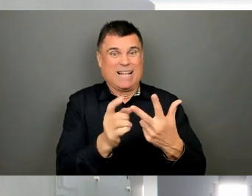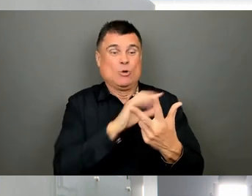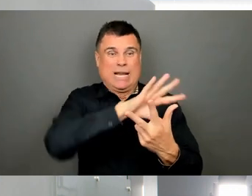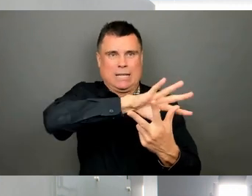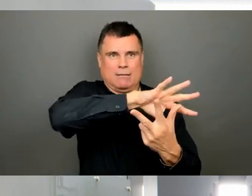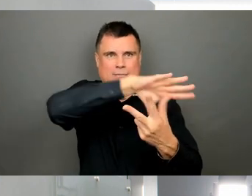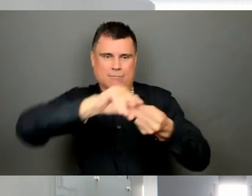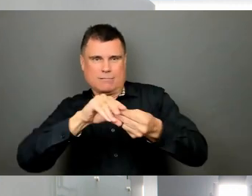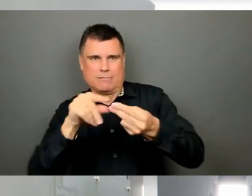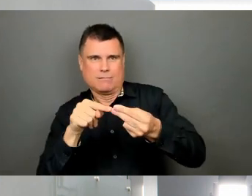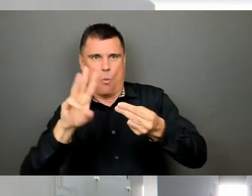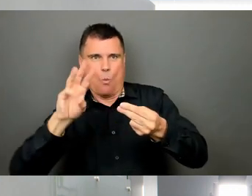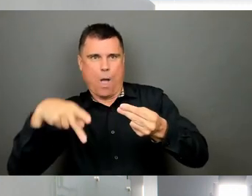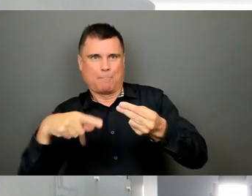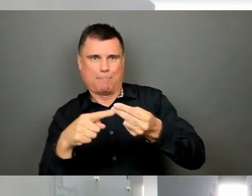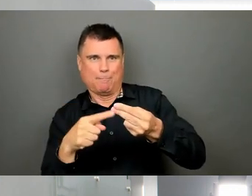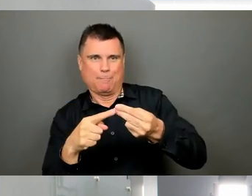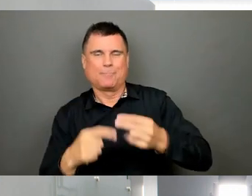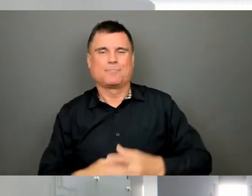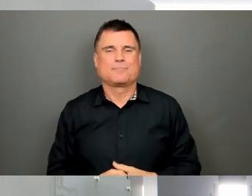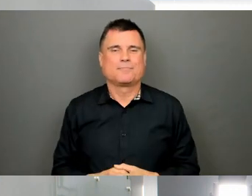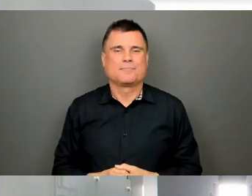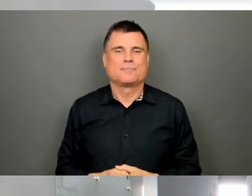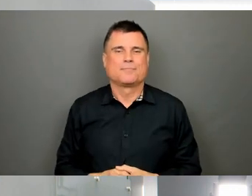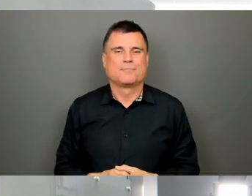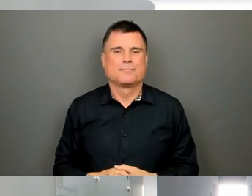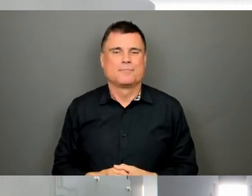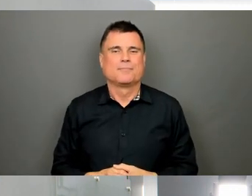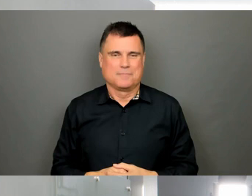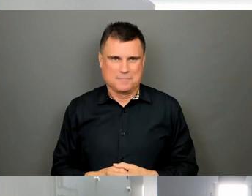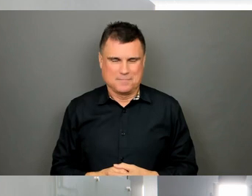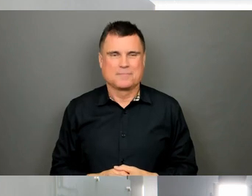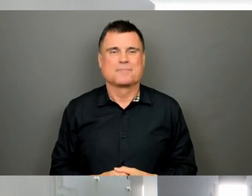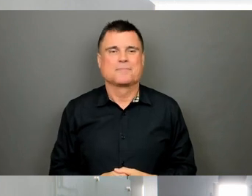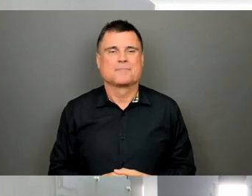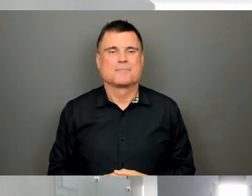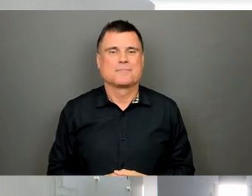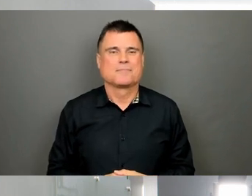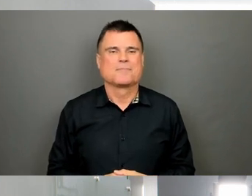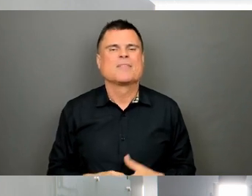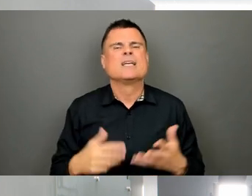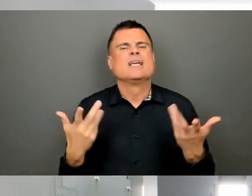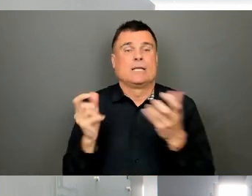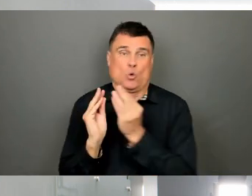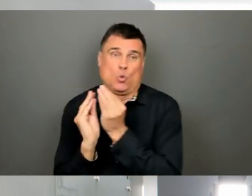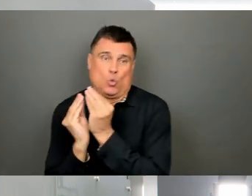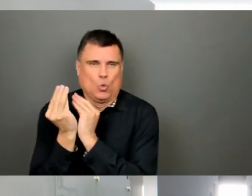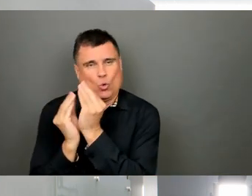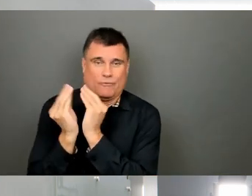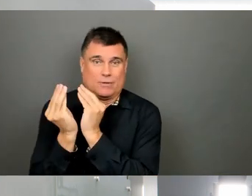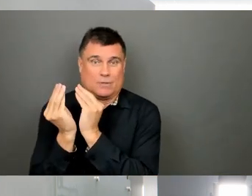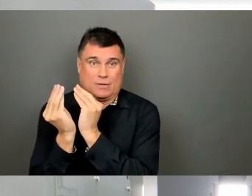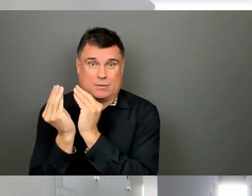and the WAP all together like a choreography set. All right, so now we're going to go right into the WAP. Now the WAP is more of a groove in a